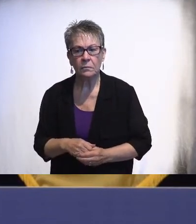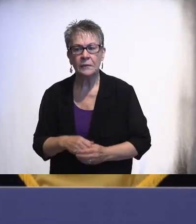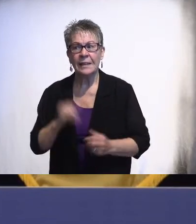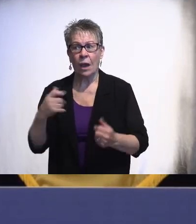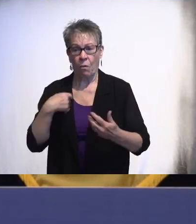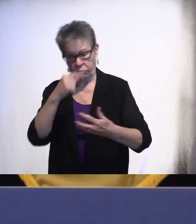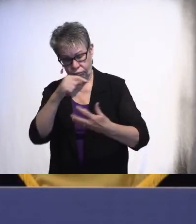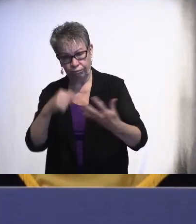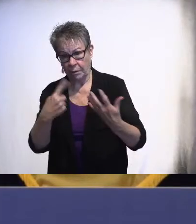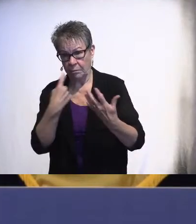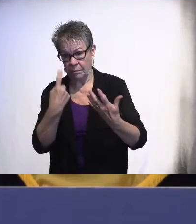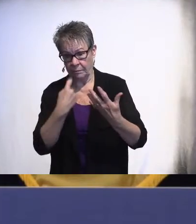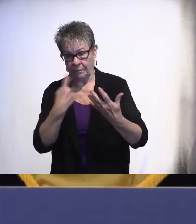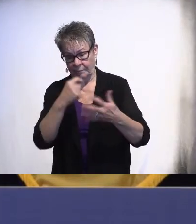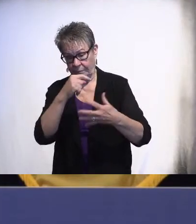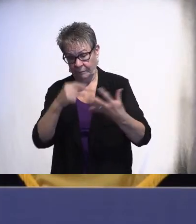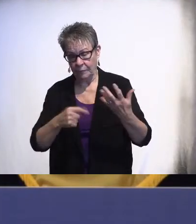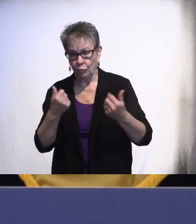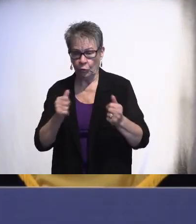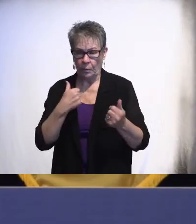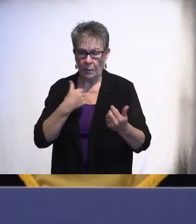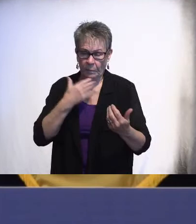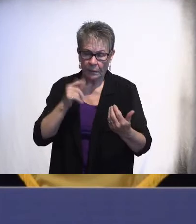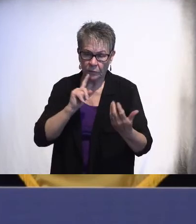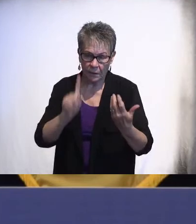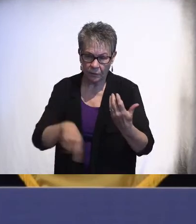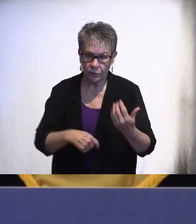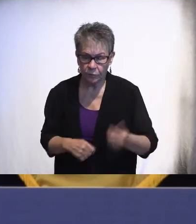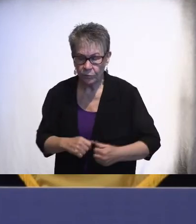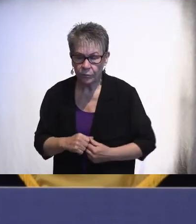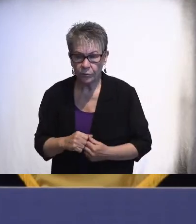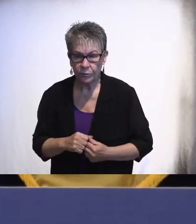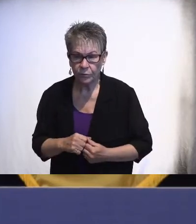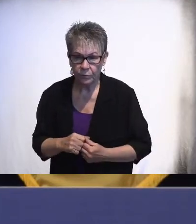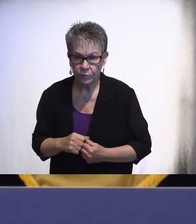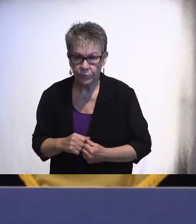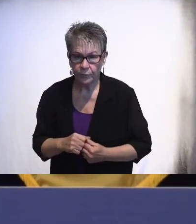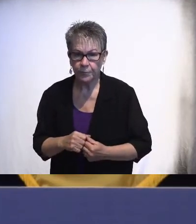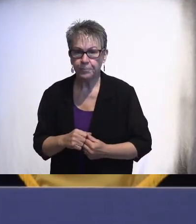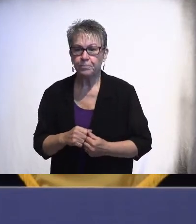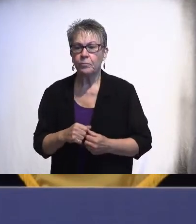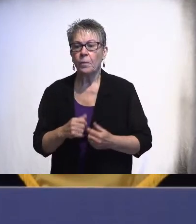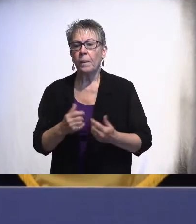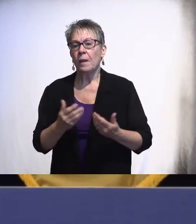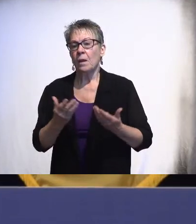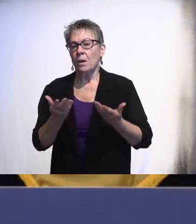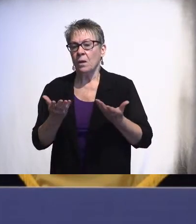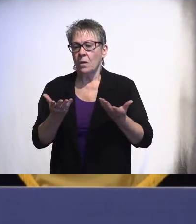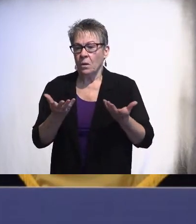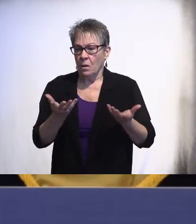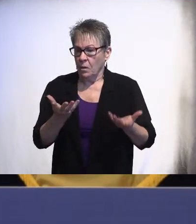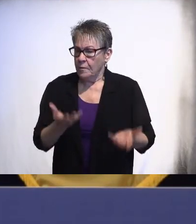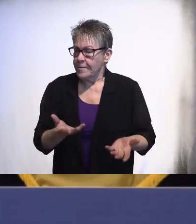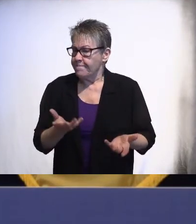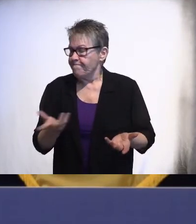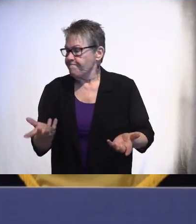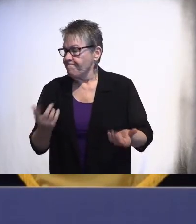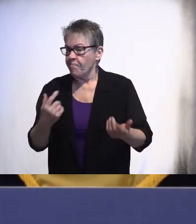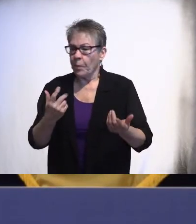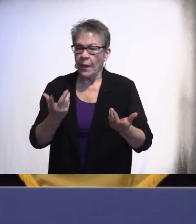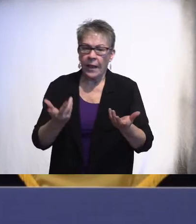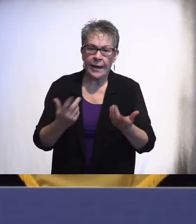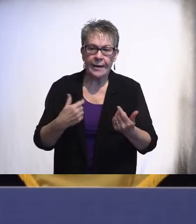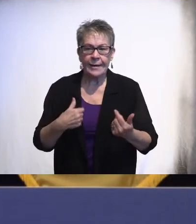your being with us today. I'm just going to predict a little preview, I should say, what Ed I would bet would